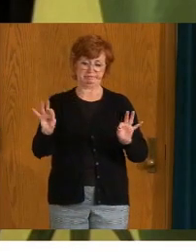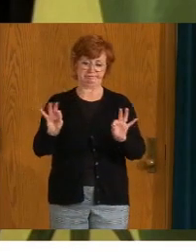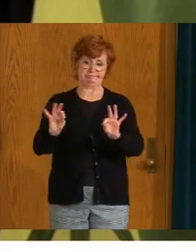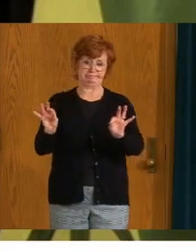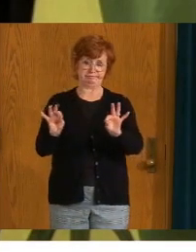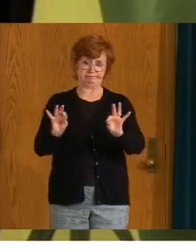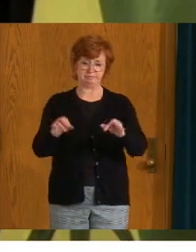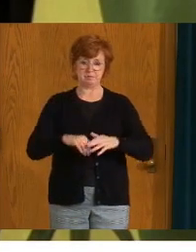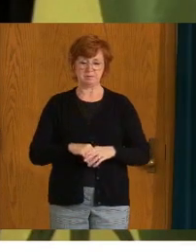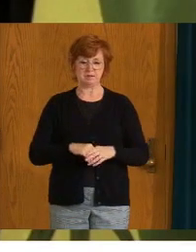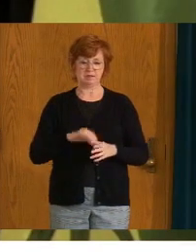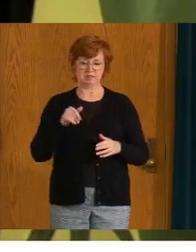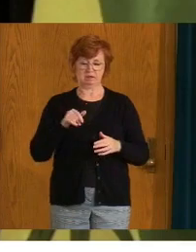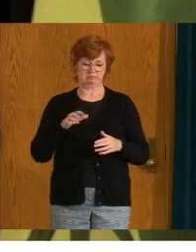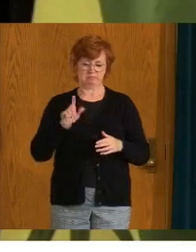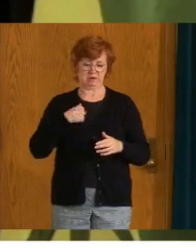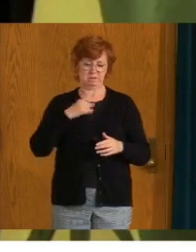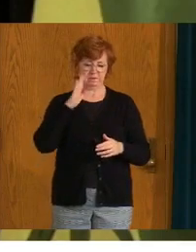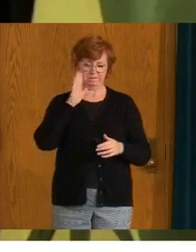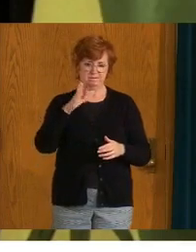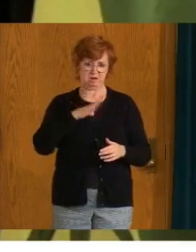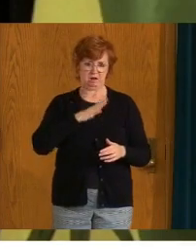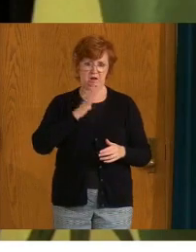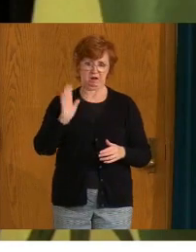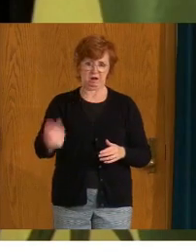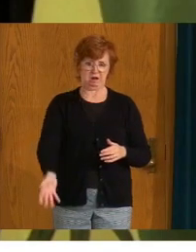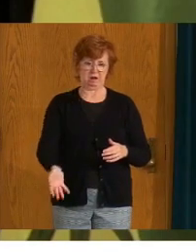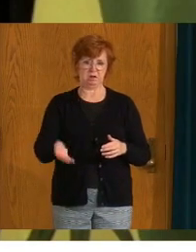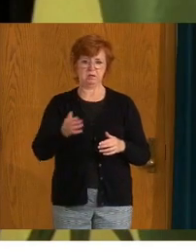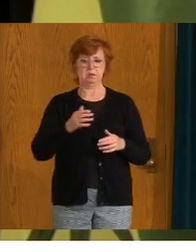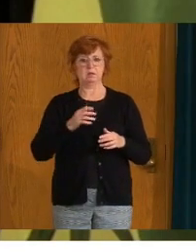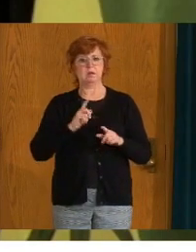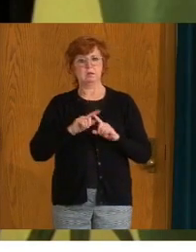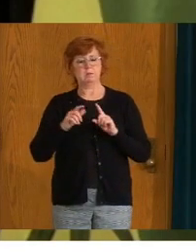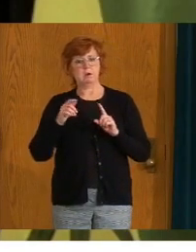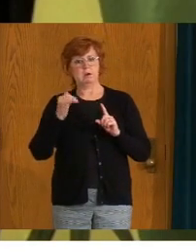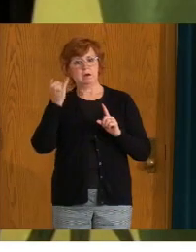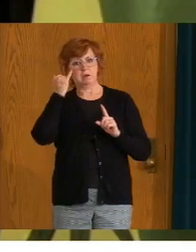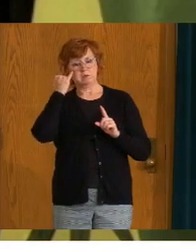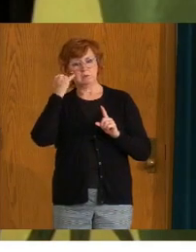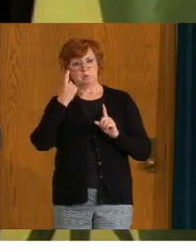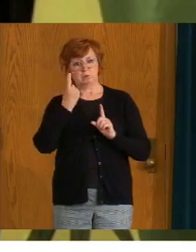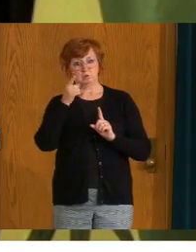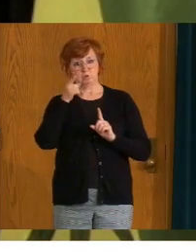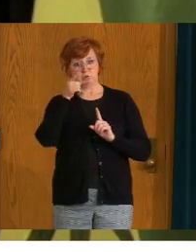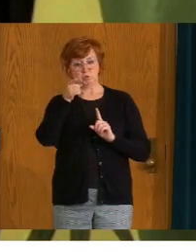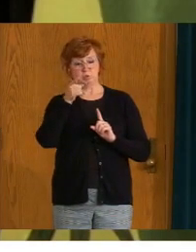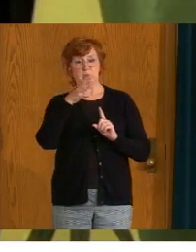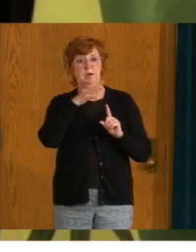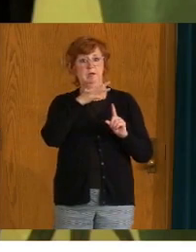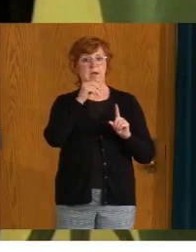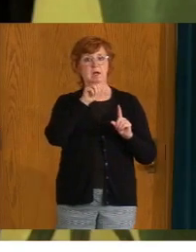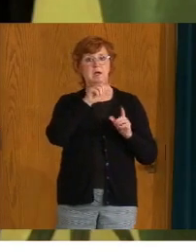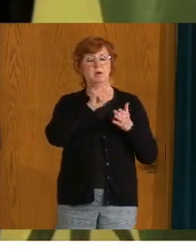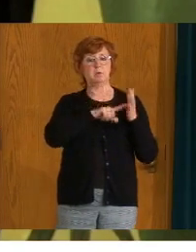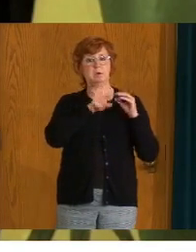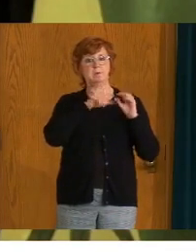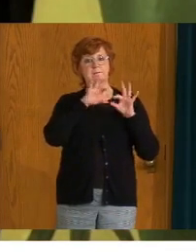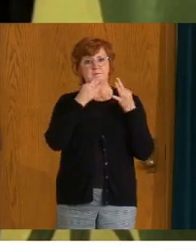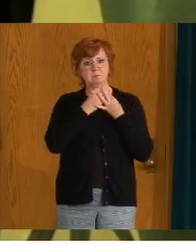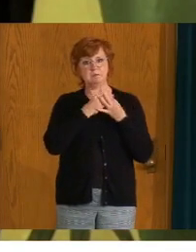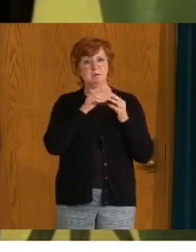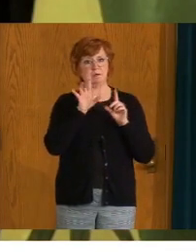an impact on your health, being in contact with someone that has COVID does have the ability to have an impact on your